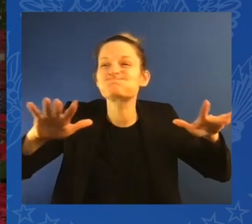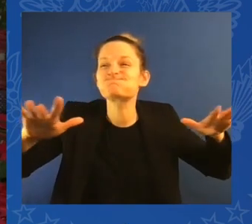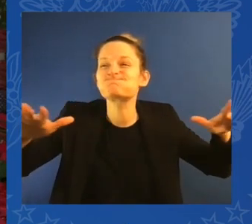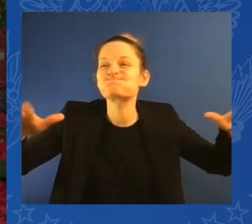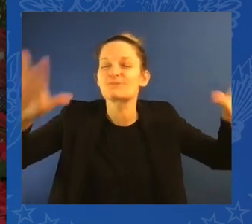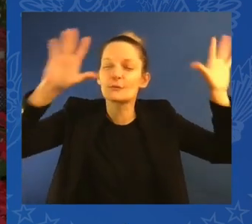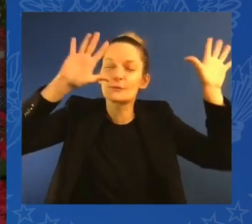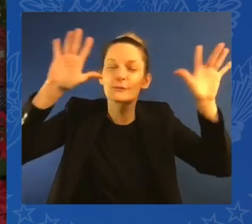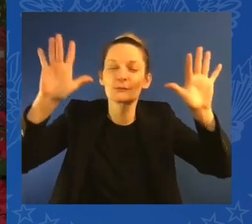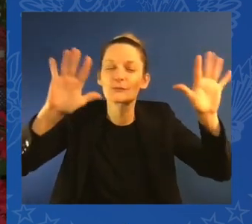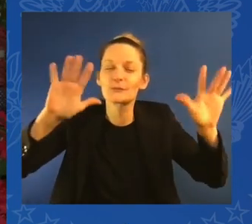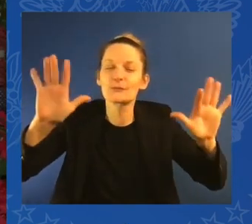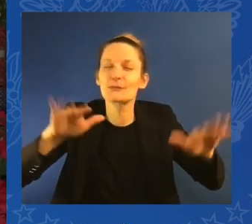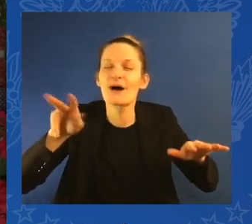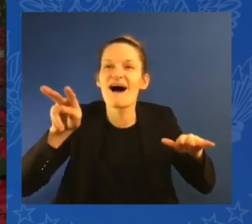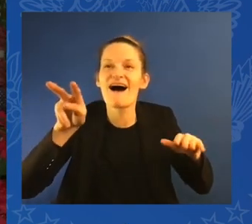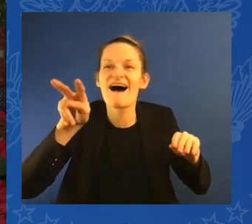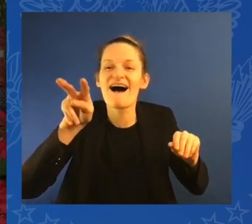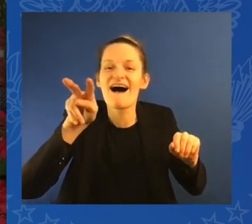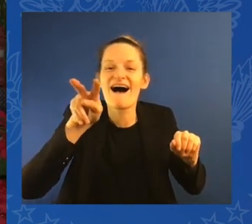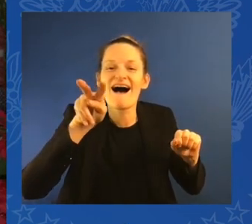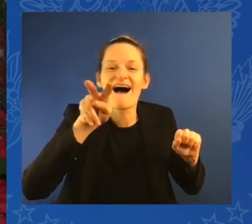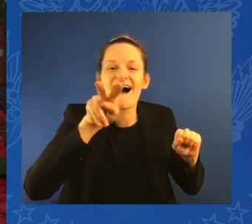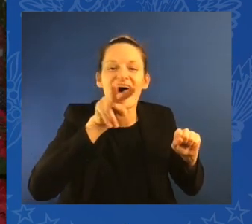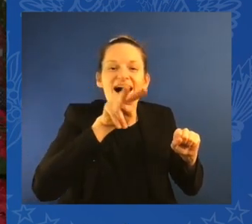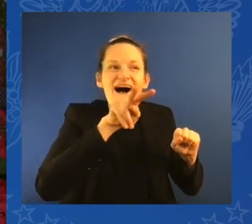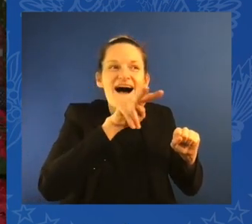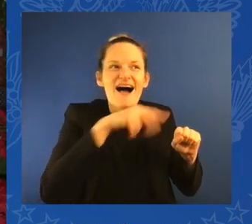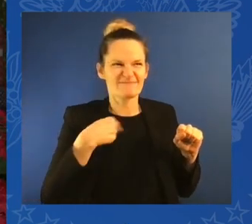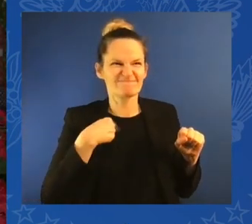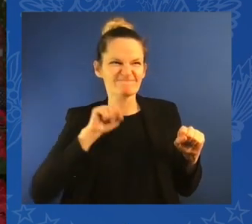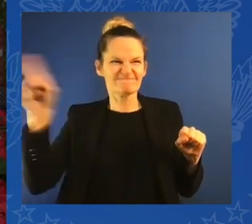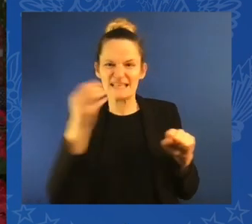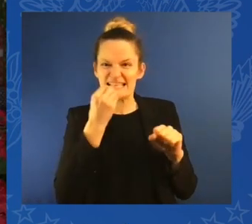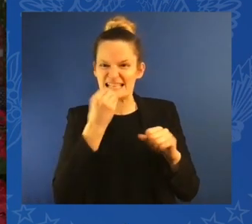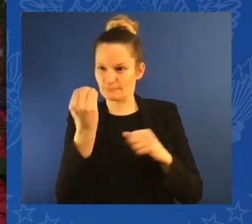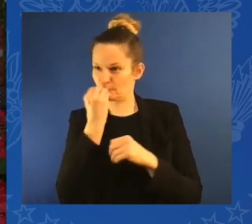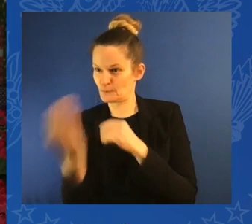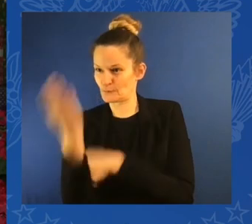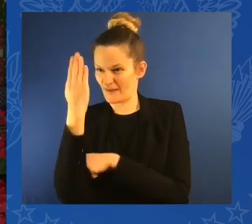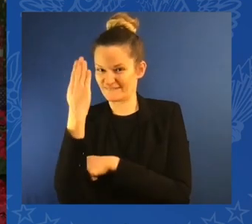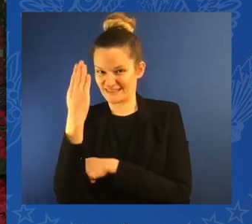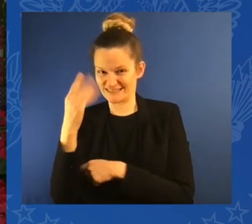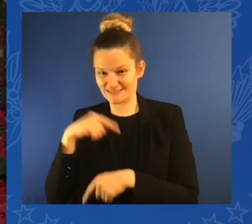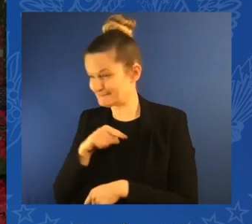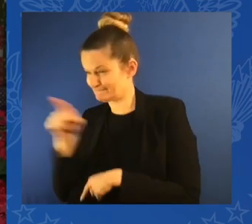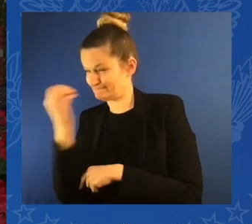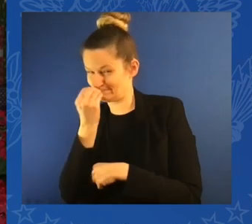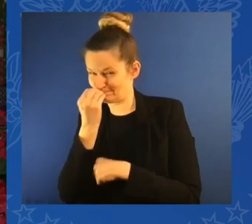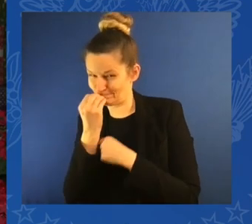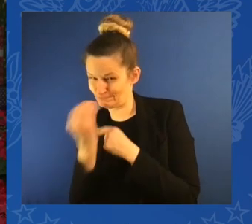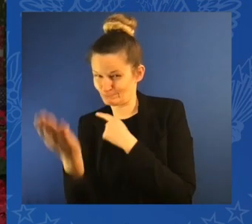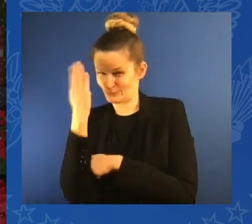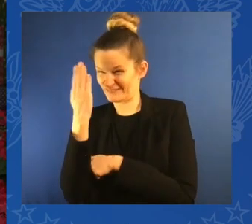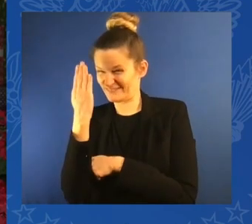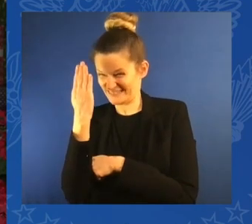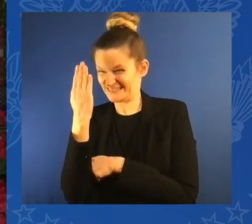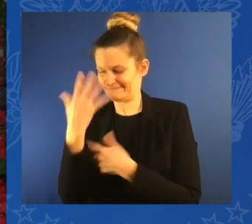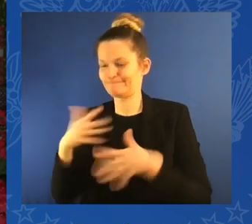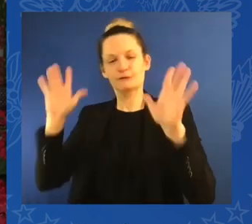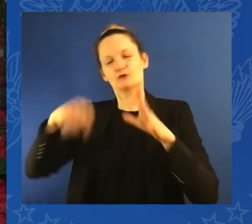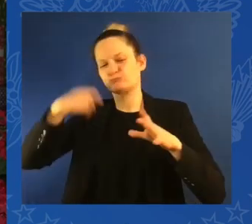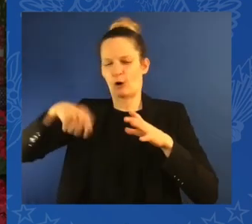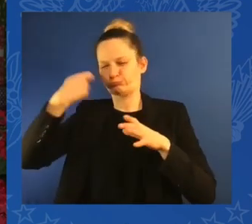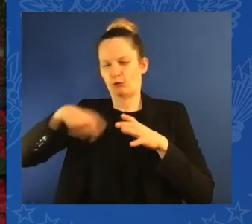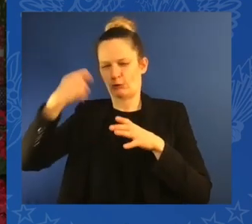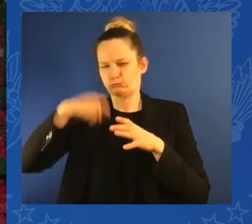After breakfast, he called to his friend from across the hall, and they went out together in the